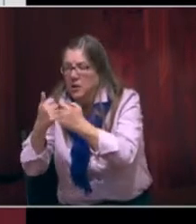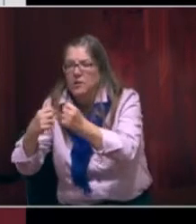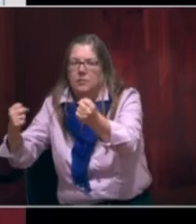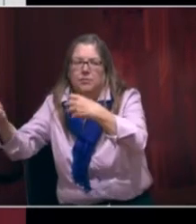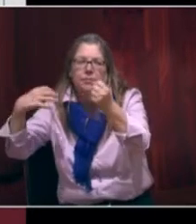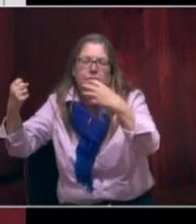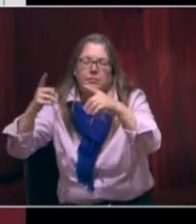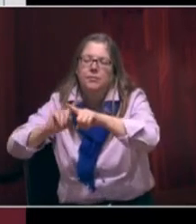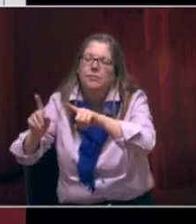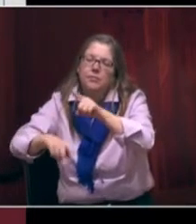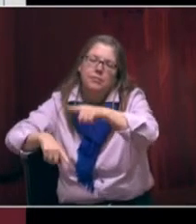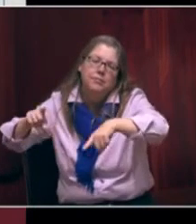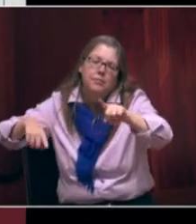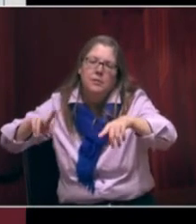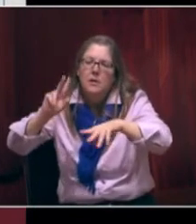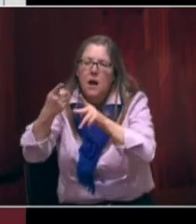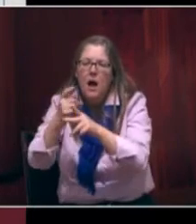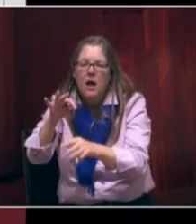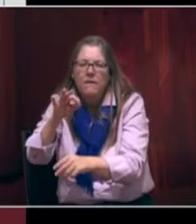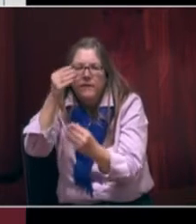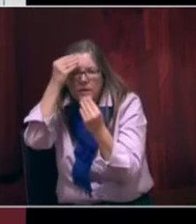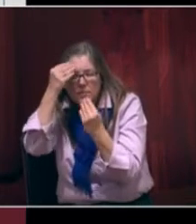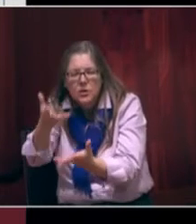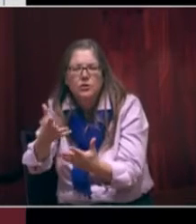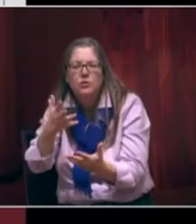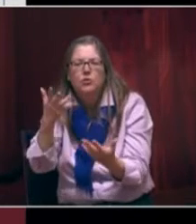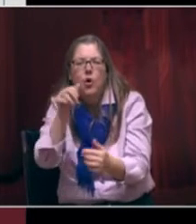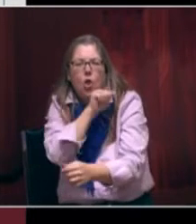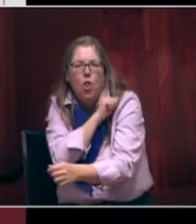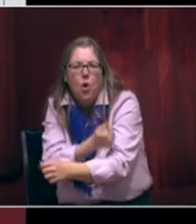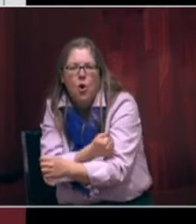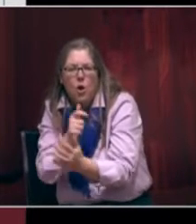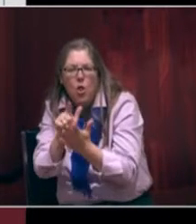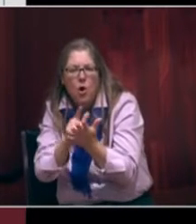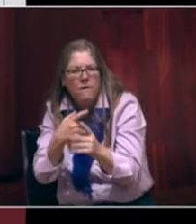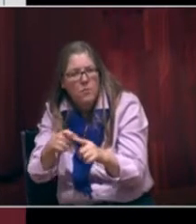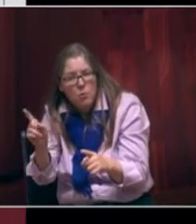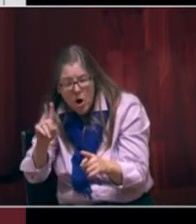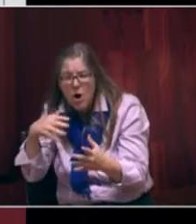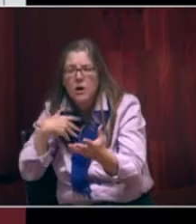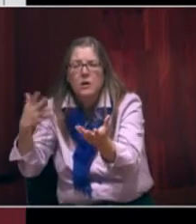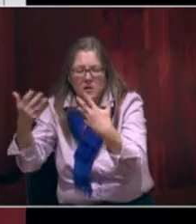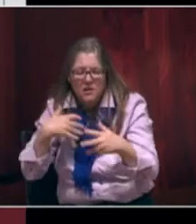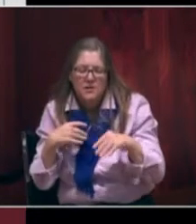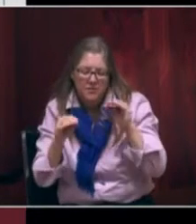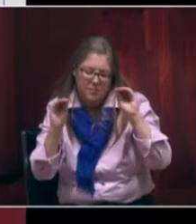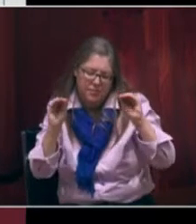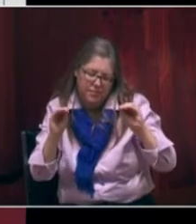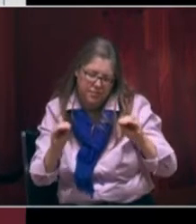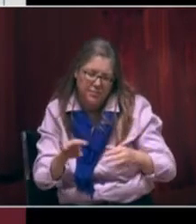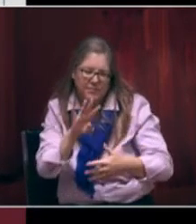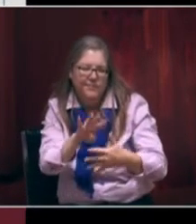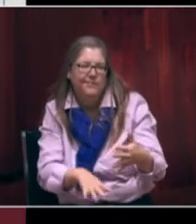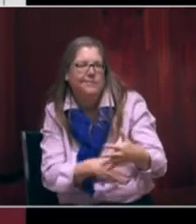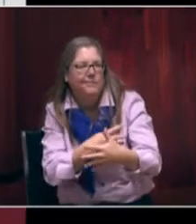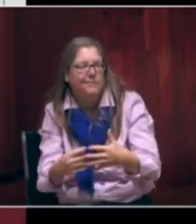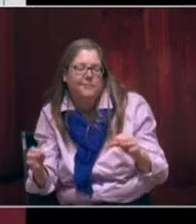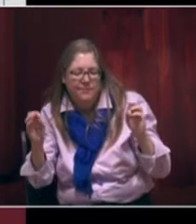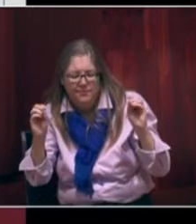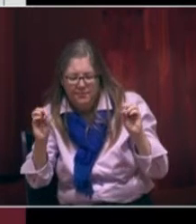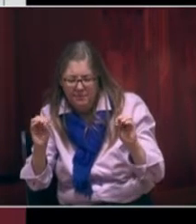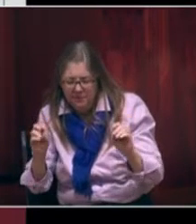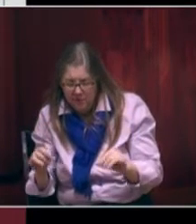information types and the underlying authorities for why they were protecting it in the first place. And we racked and stacked it here at the National Archives and ISU, and we came up